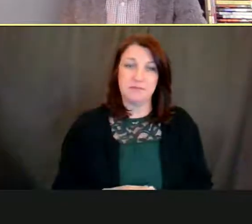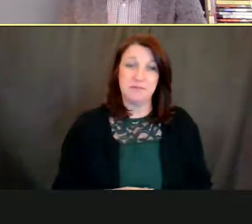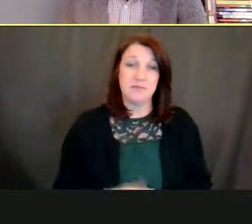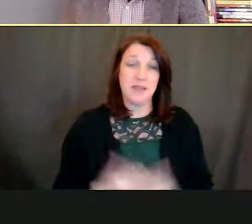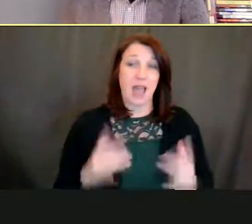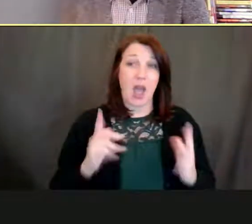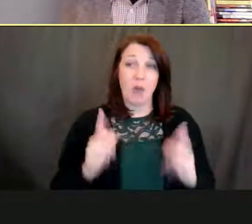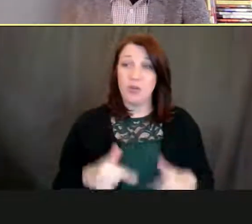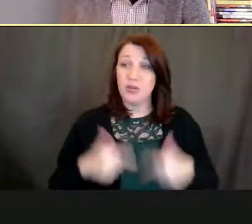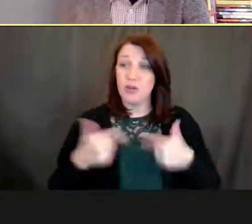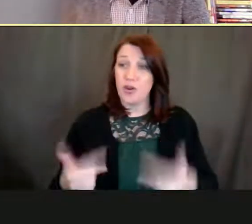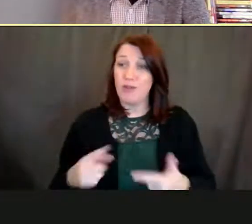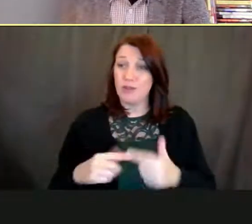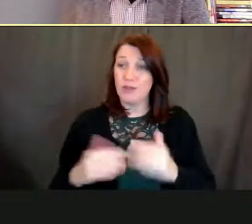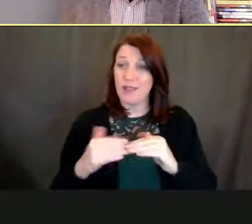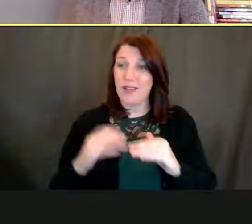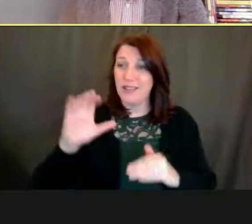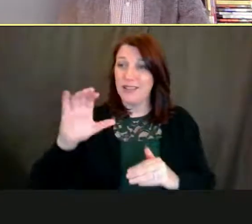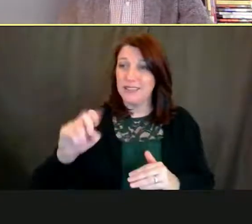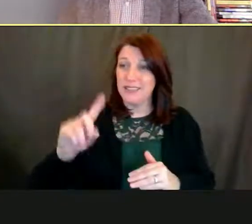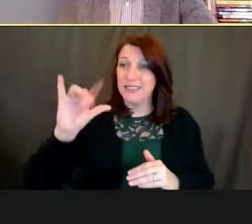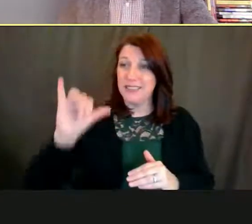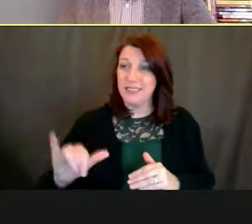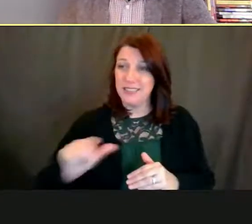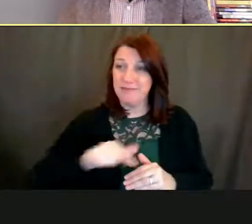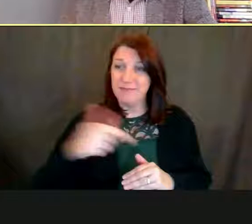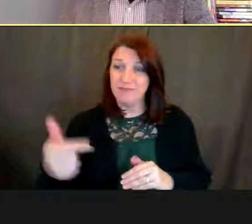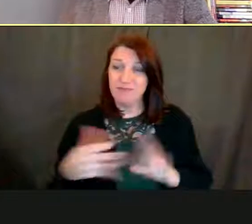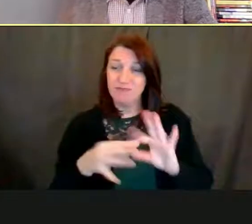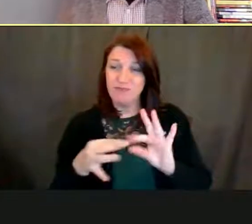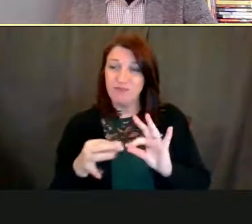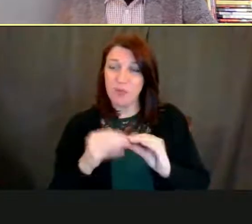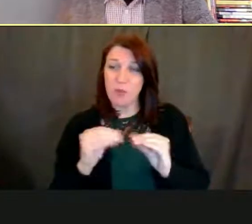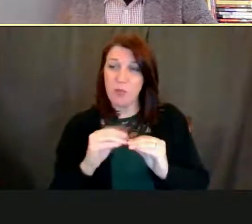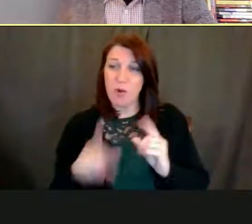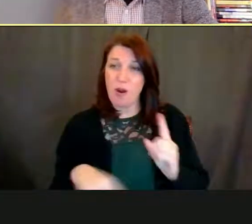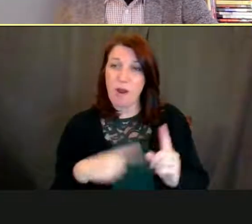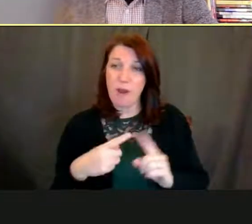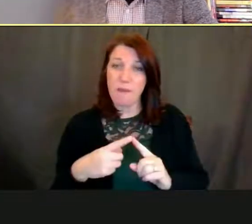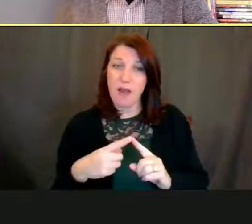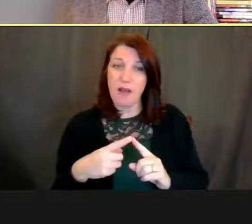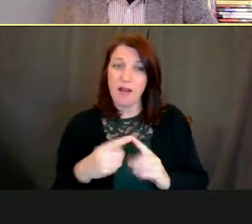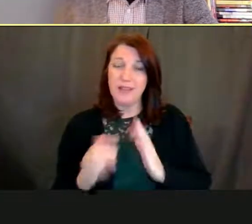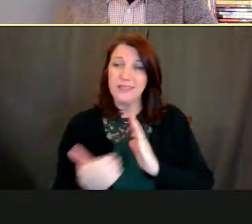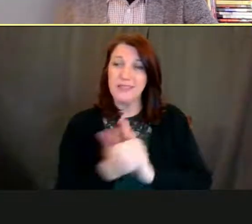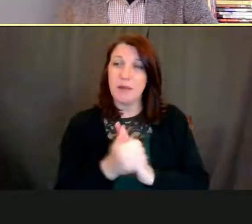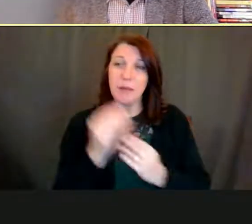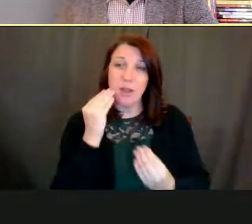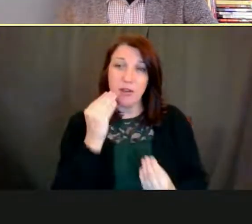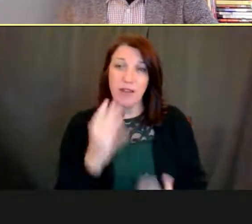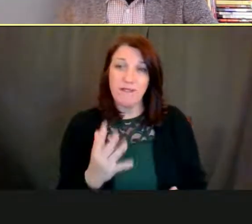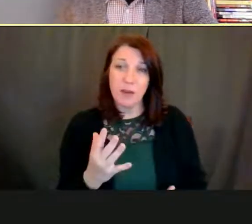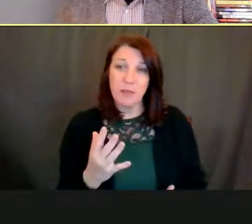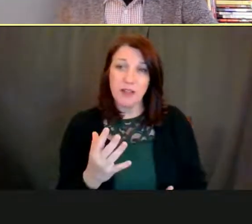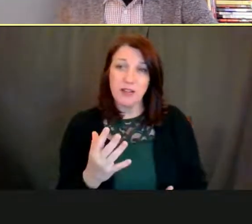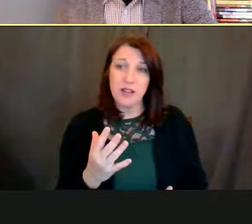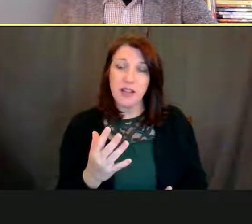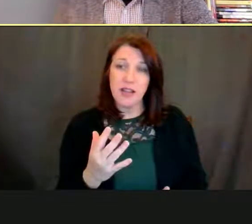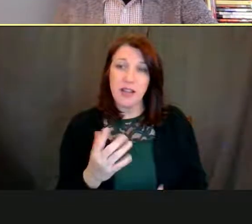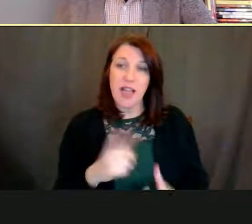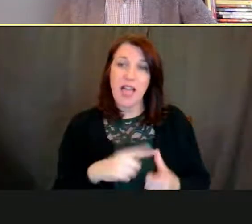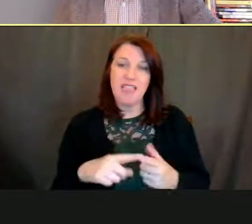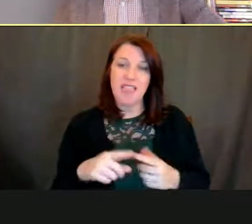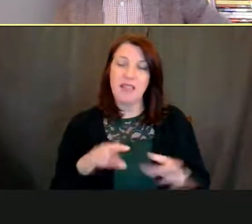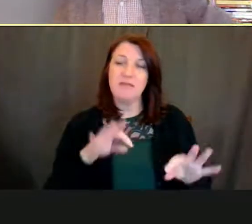I'm going to turn it over to my colleague Cindy to talk a bit more about the supplemental information and to then go